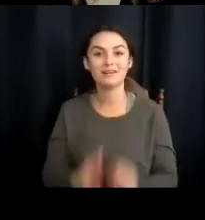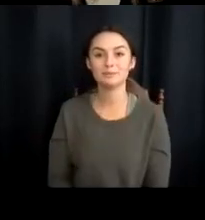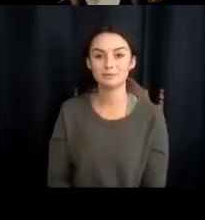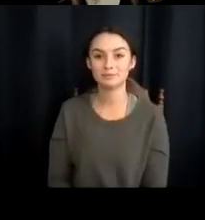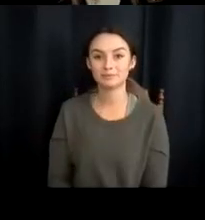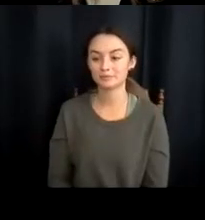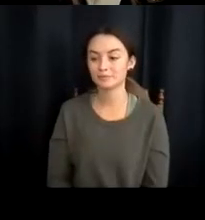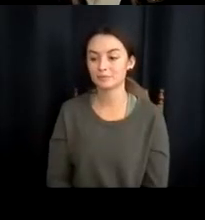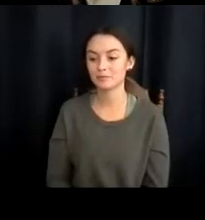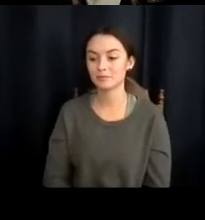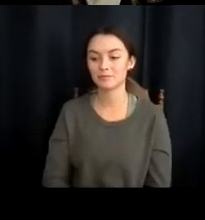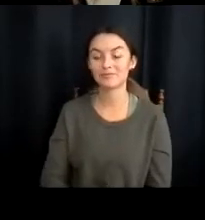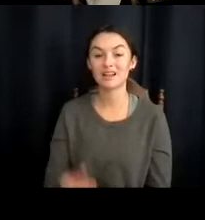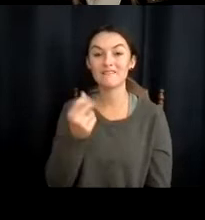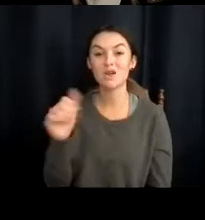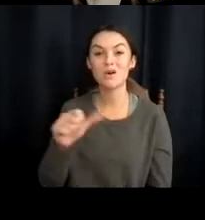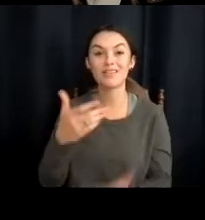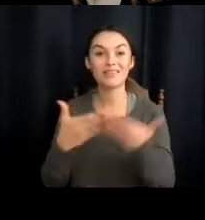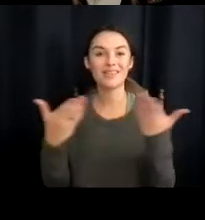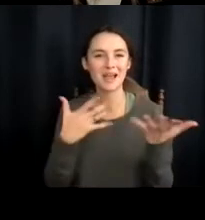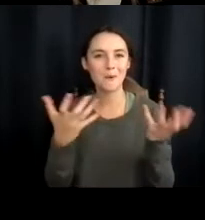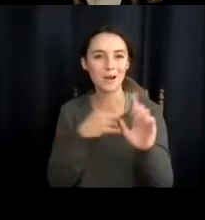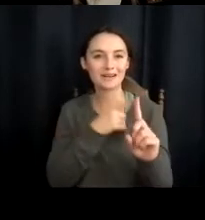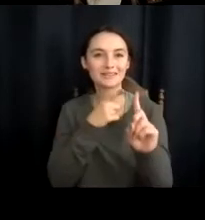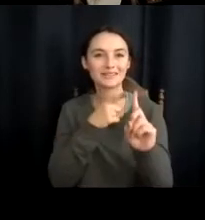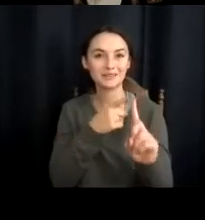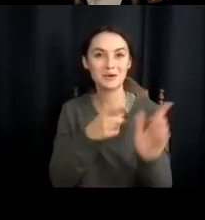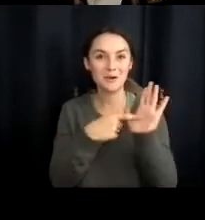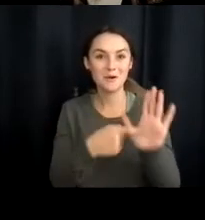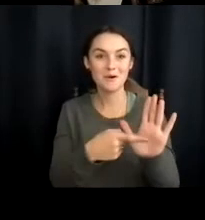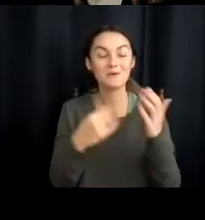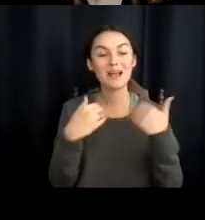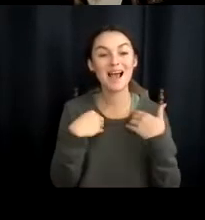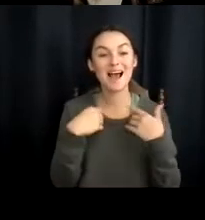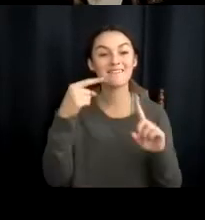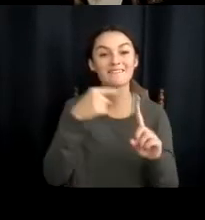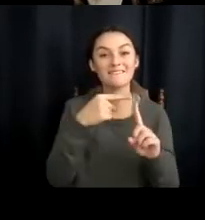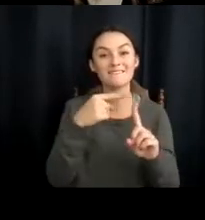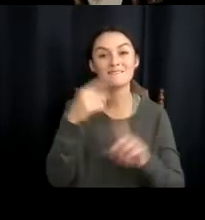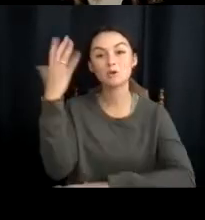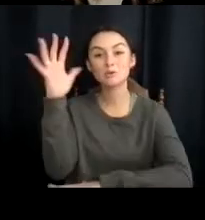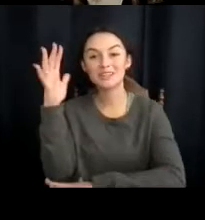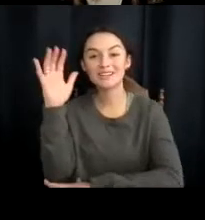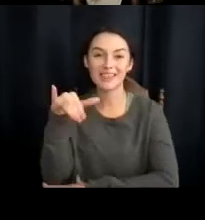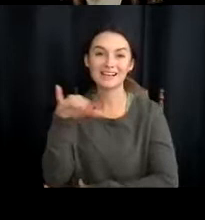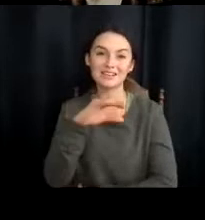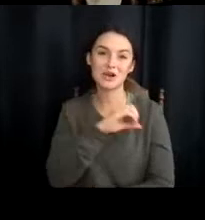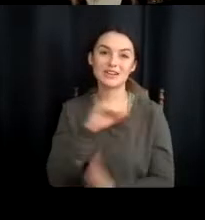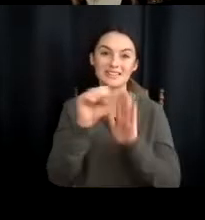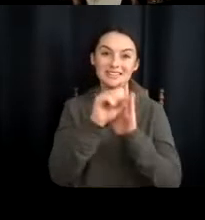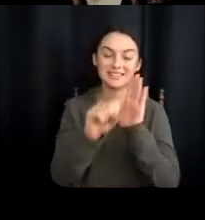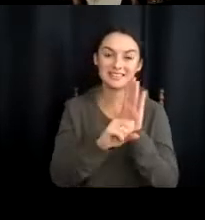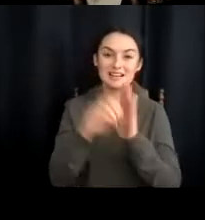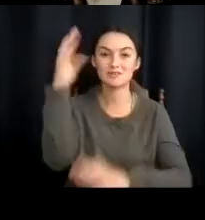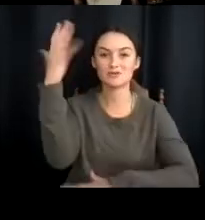Now, a couple other things before we leave this room, I just want to point out, we've got the Douglas fir tree on the carpet. That's Oregon State tree. We'll have